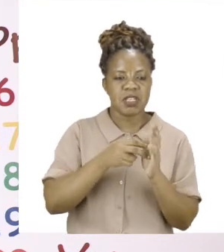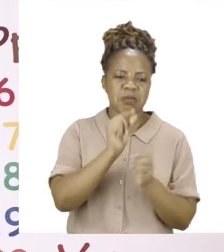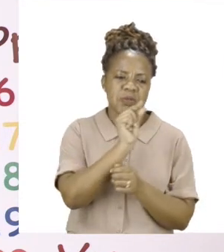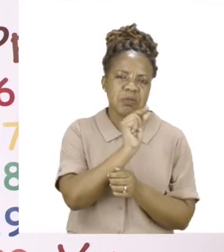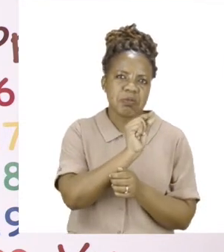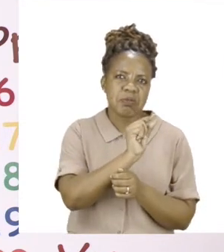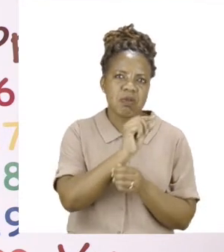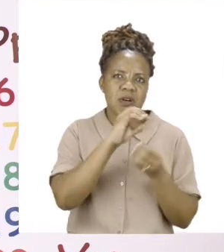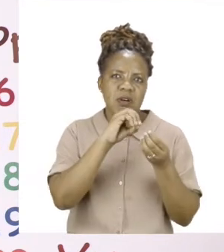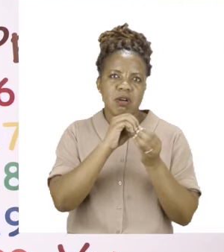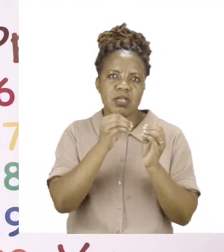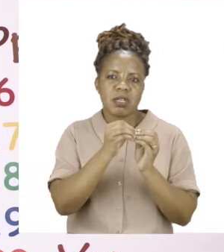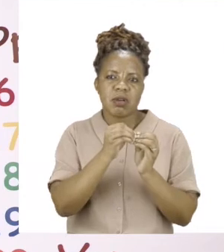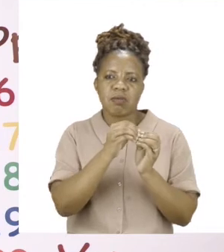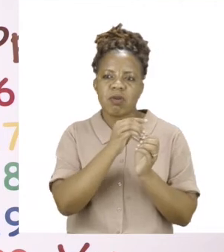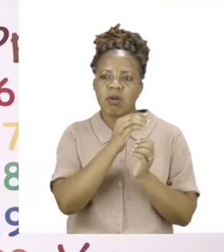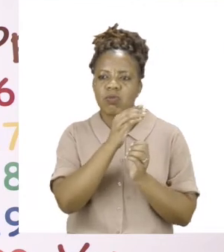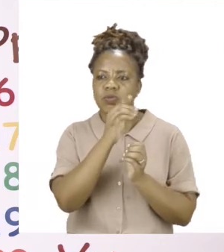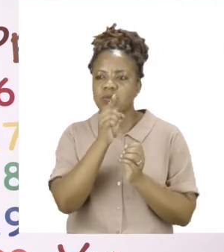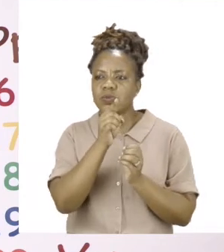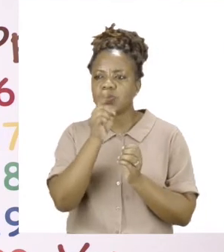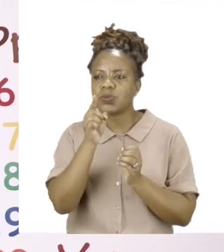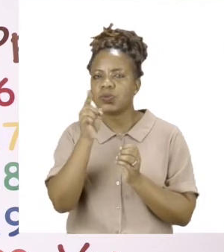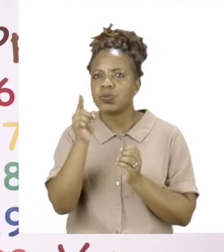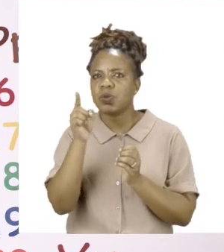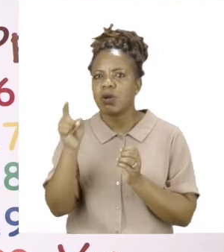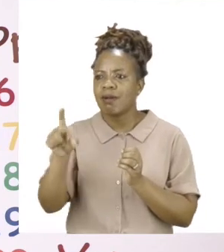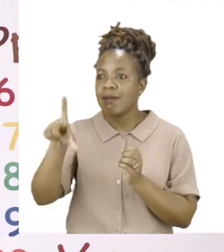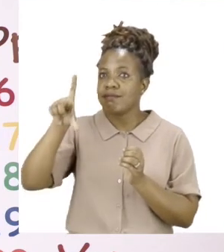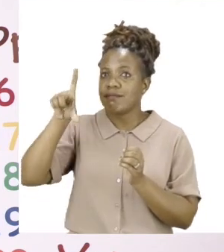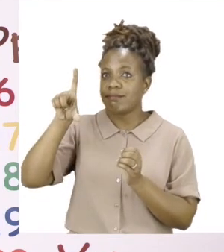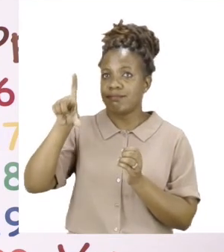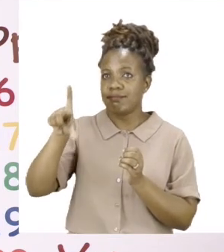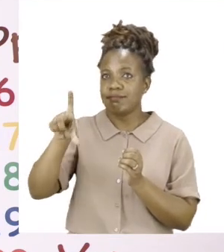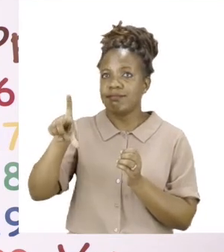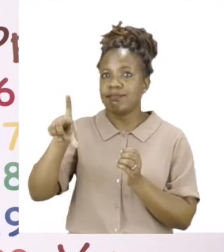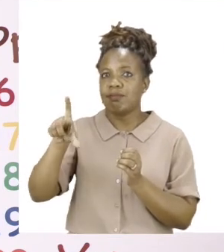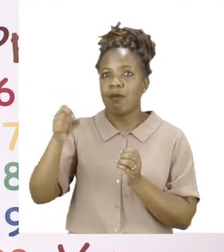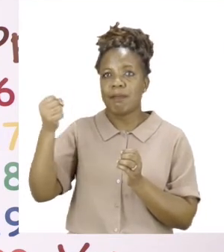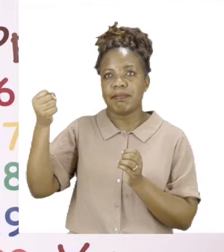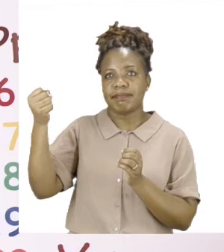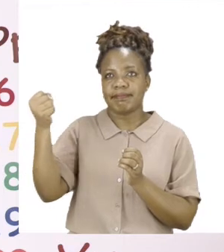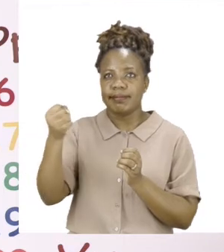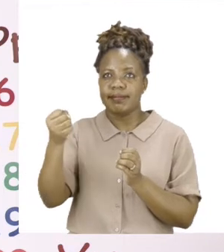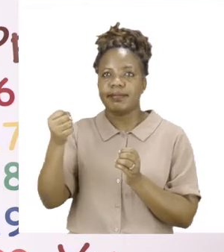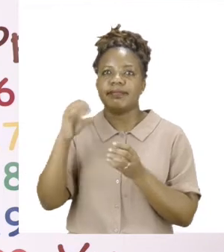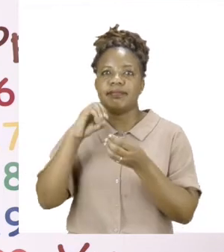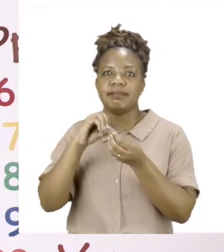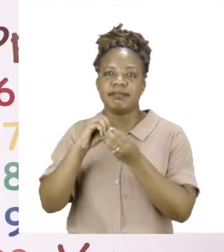right up until the biggest number. Now we're going to ask Mr. Tens to help